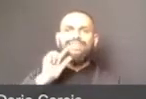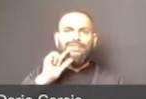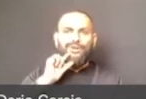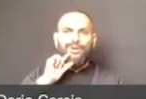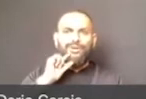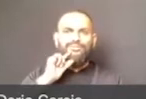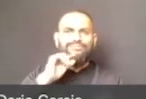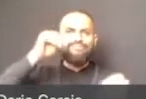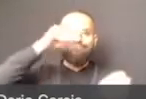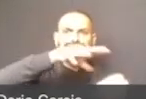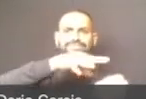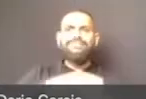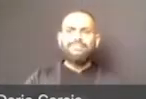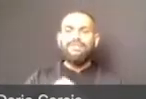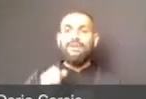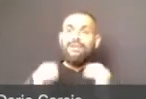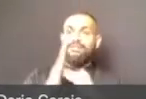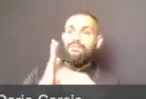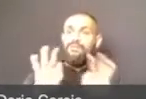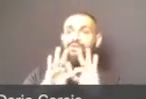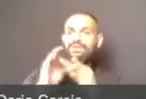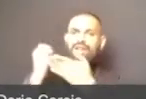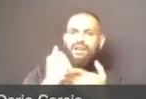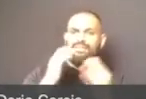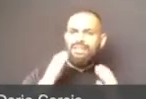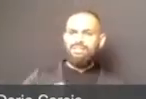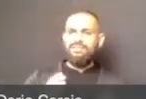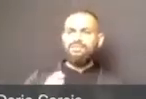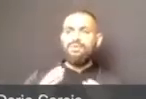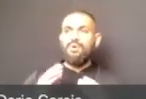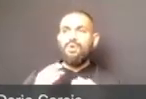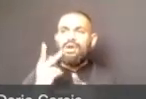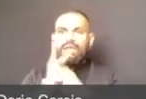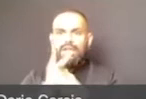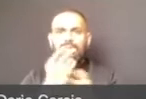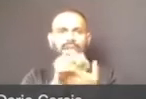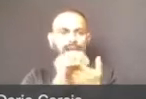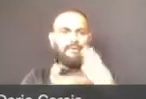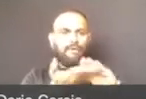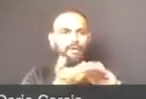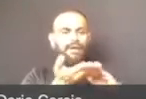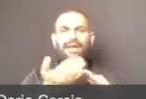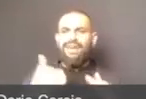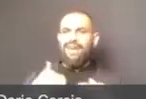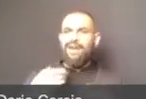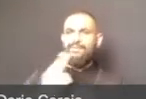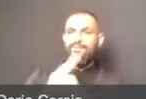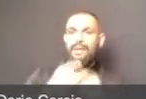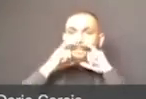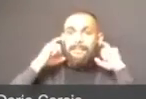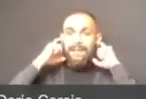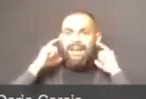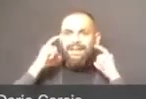important thing is for us to help our customers to get through this economy, to keep everybody safe. Here I am wearing my mask. I'm